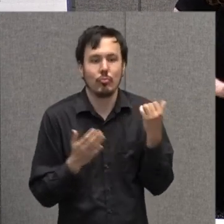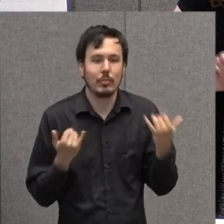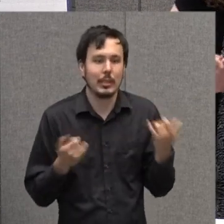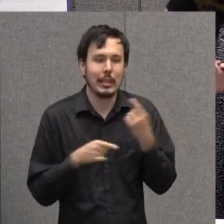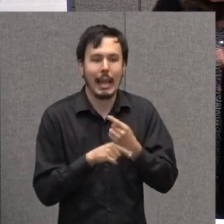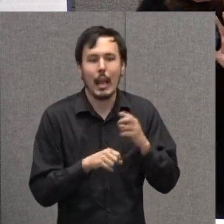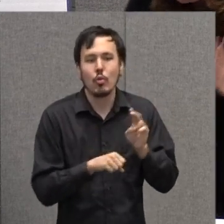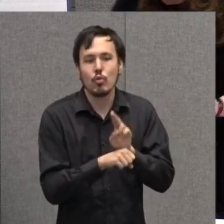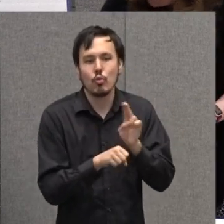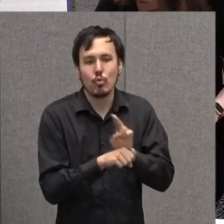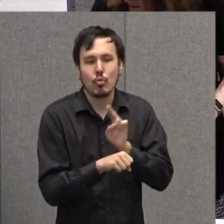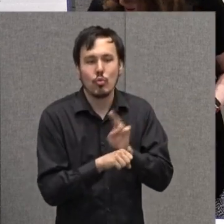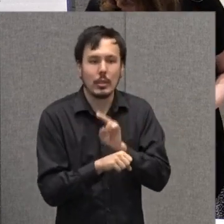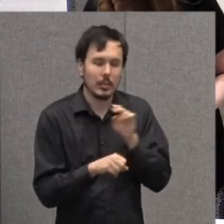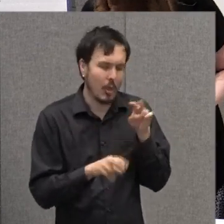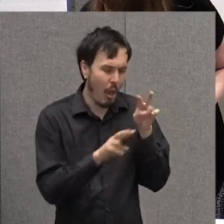So